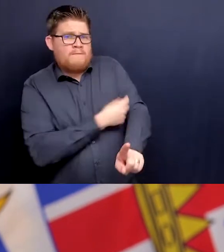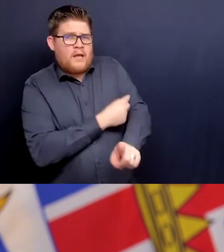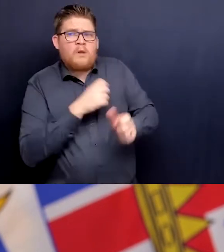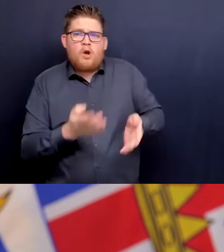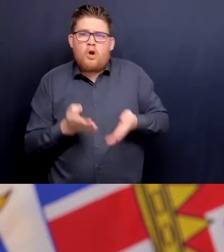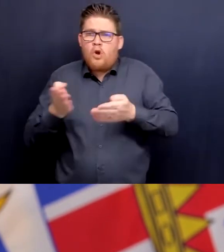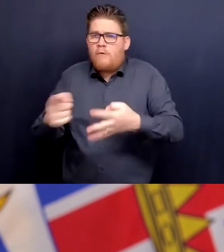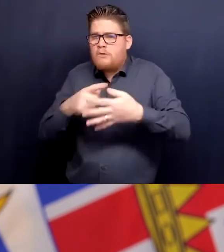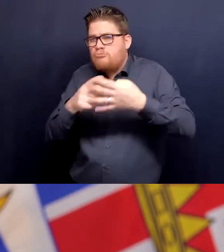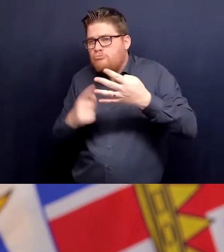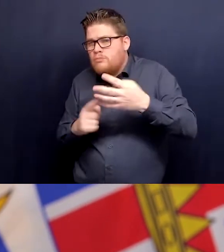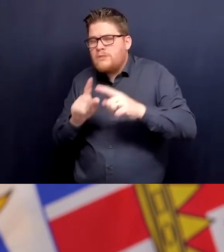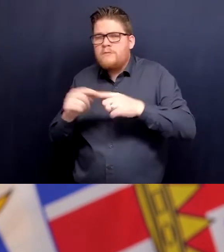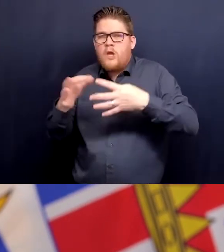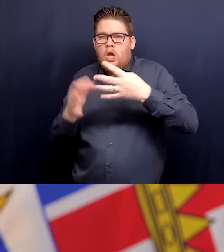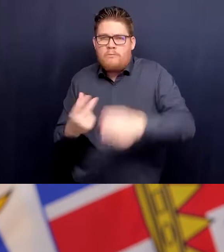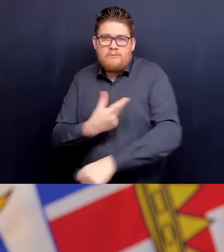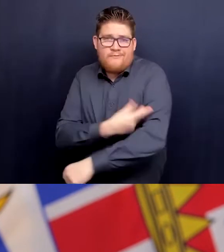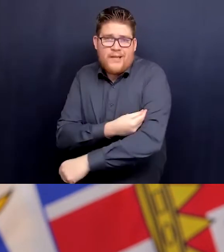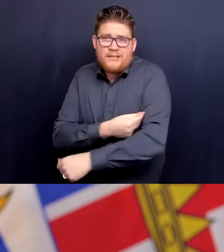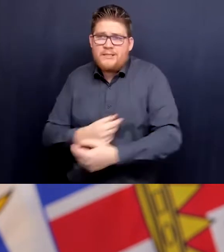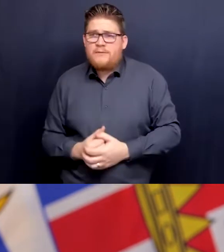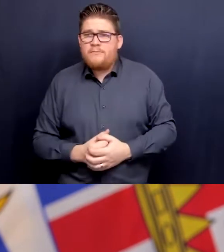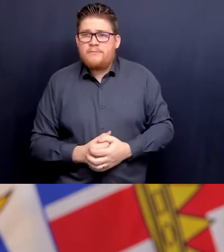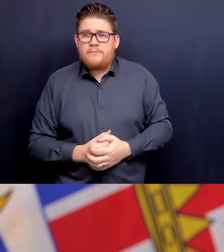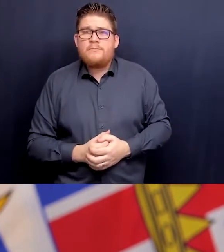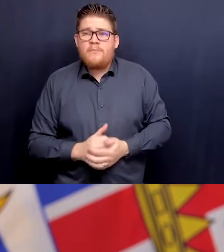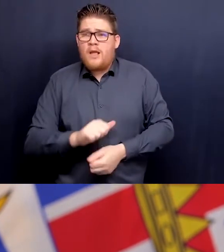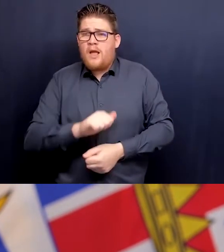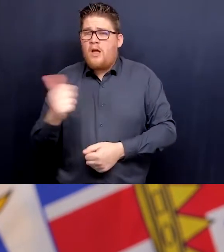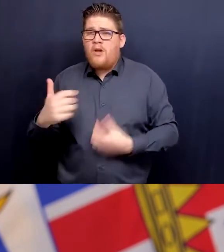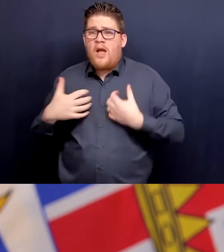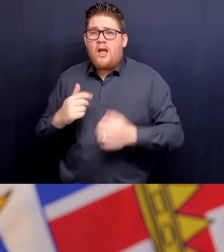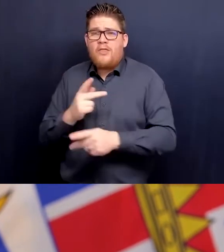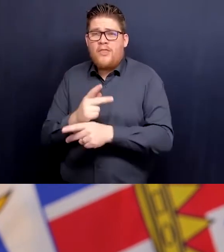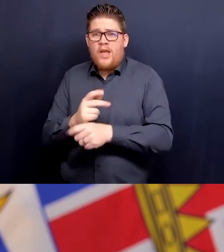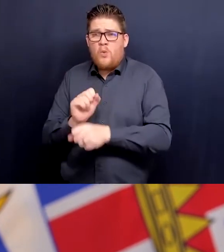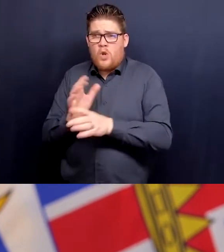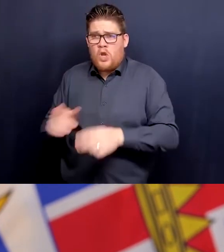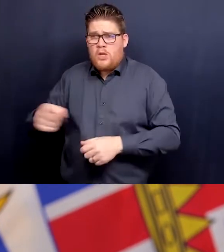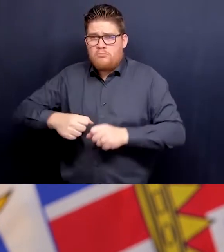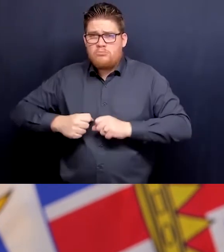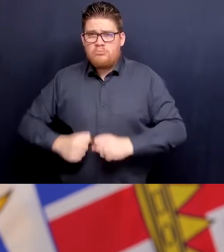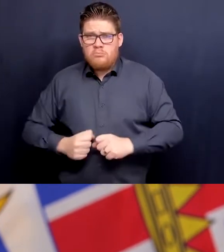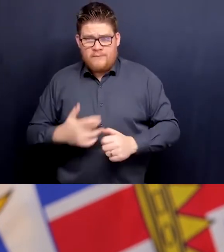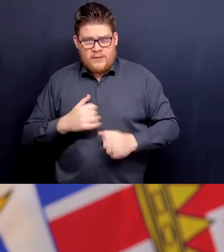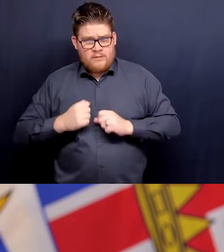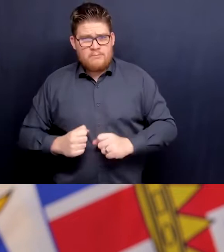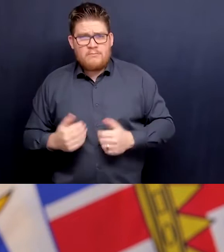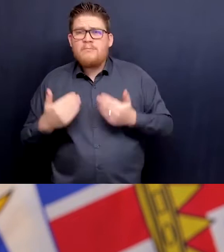public system who are ready to be vaccinated, I encourage you to call the number and book a dose